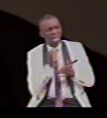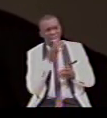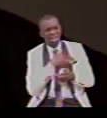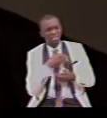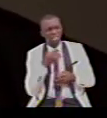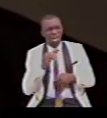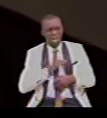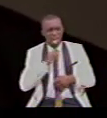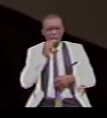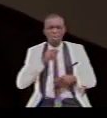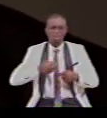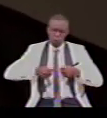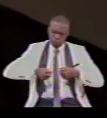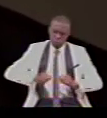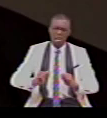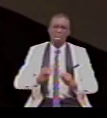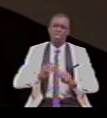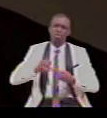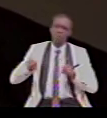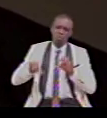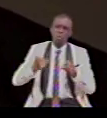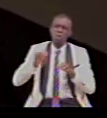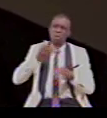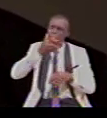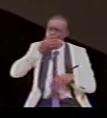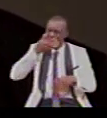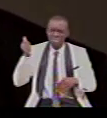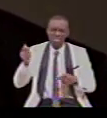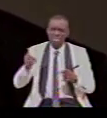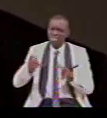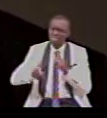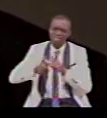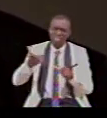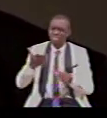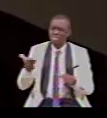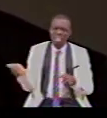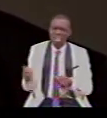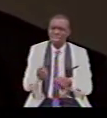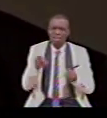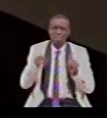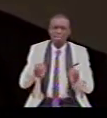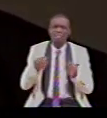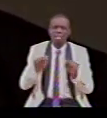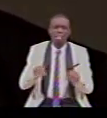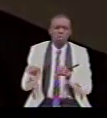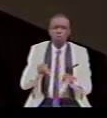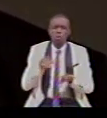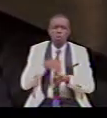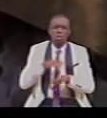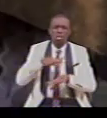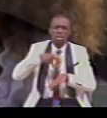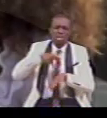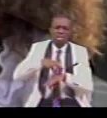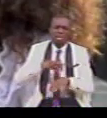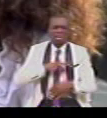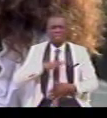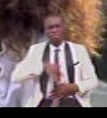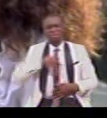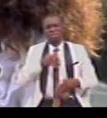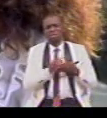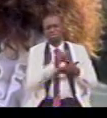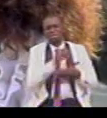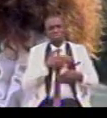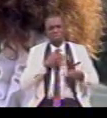I'm doing the greatest thing and a man could do on Earth and this I thought it was him on a friend and